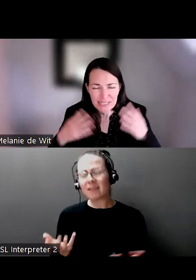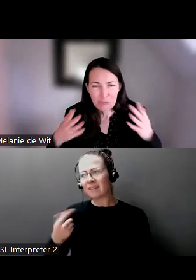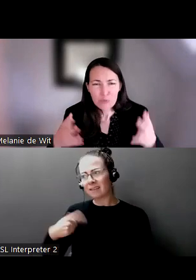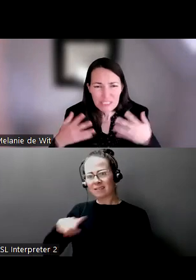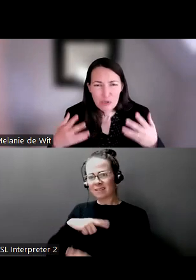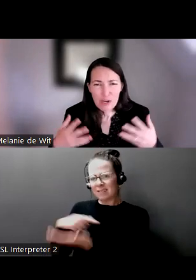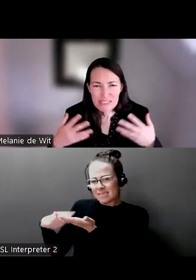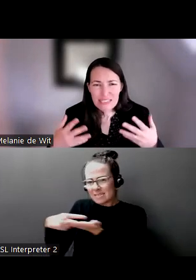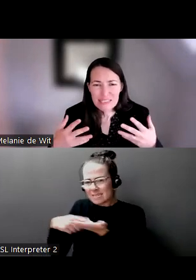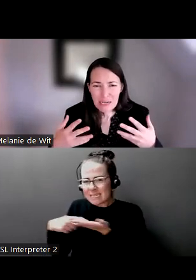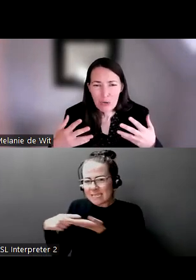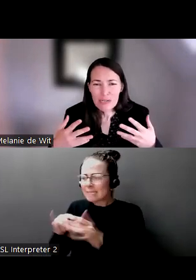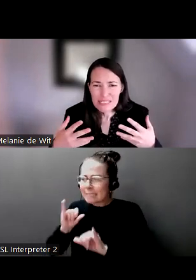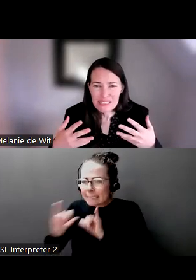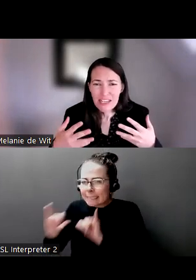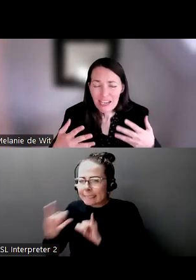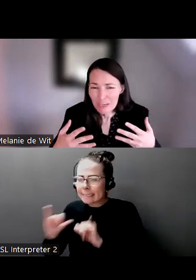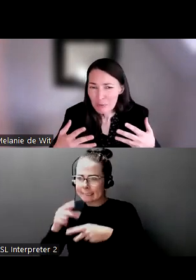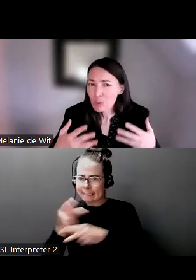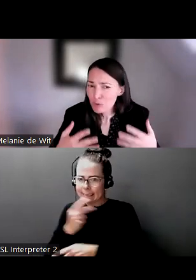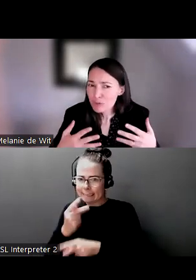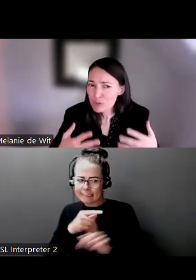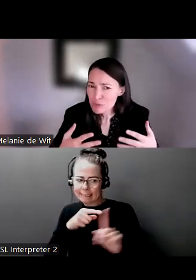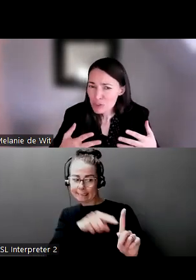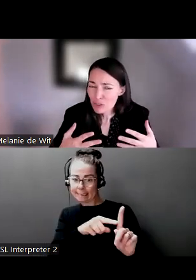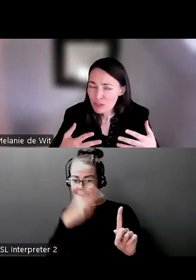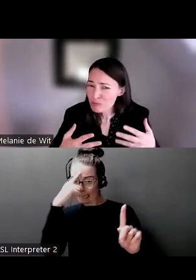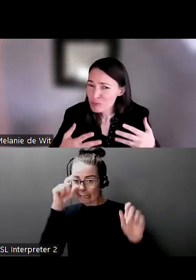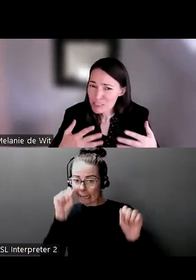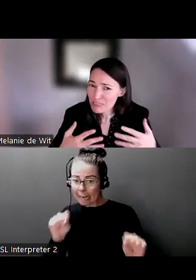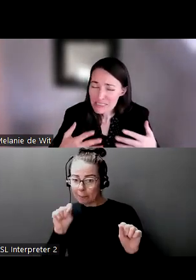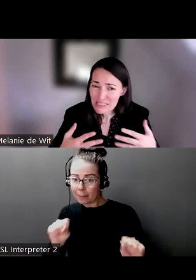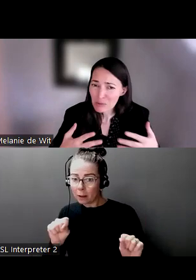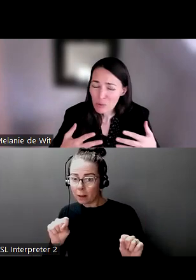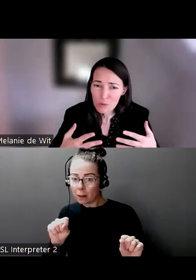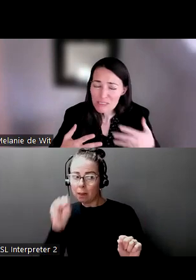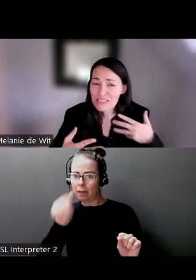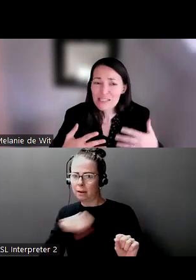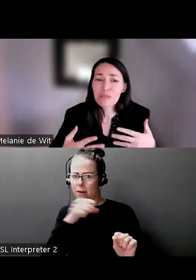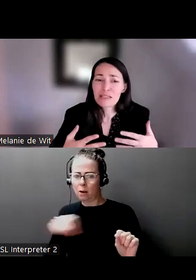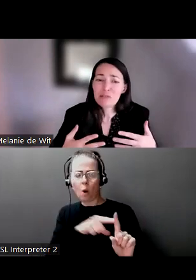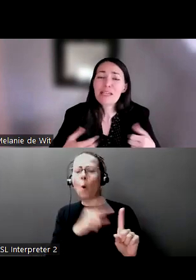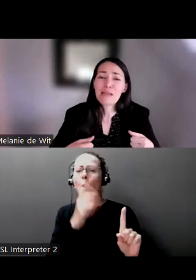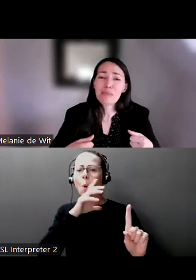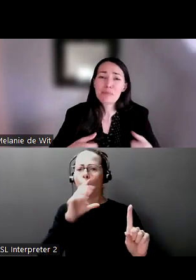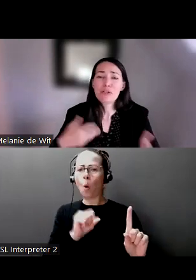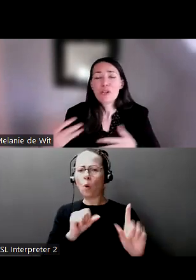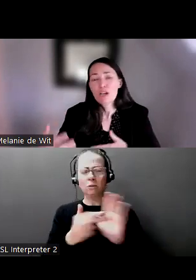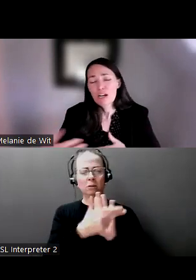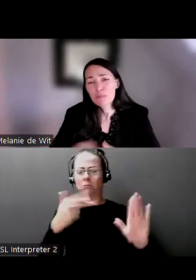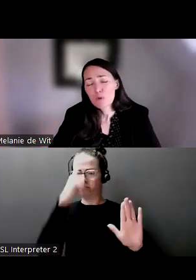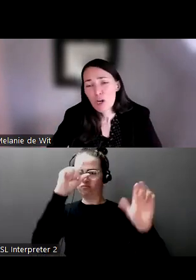is like really trying to tease out, is this a capable refusal? Just because they're old, it doesn't mean they're